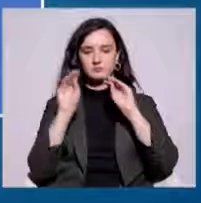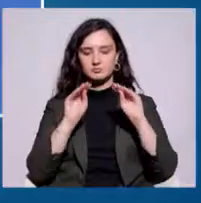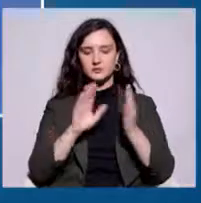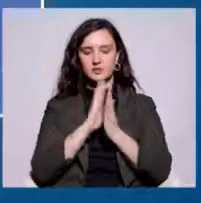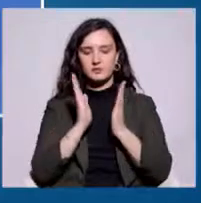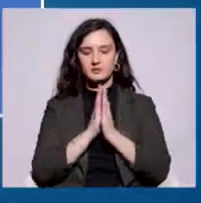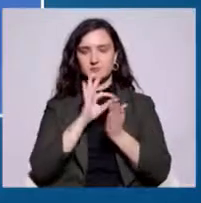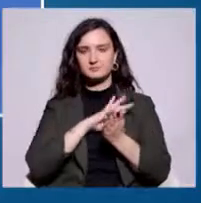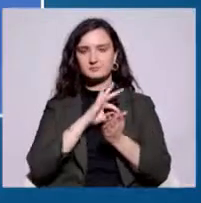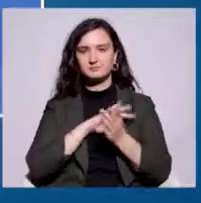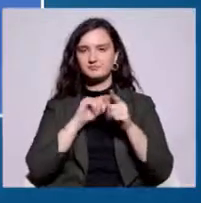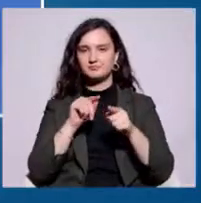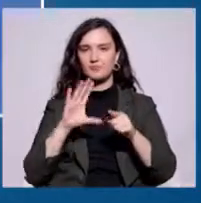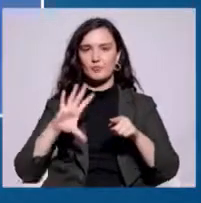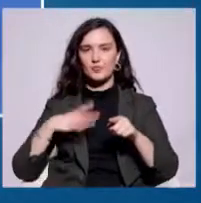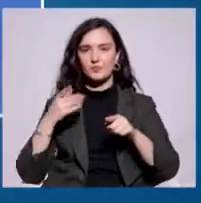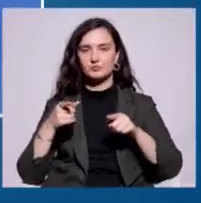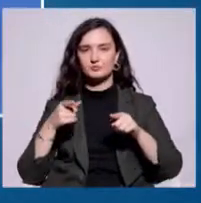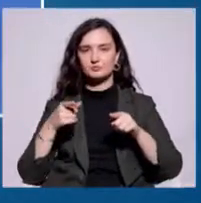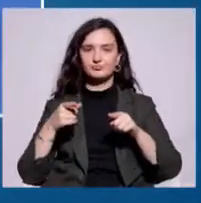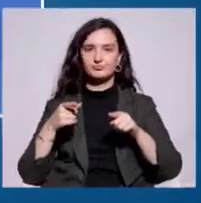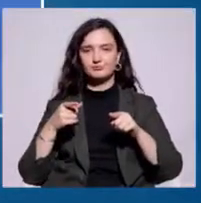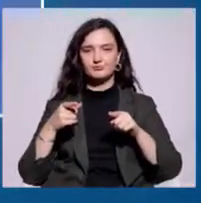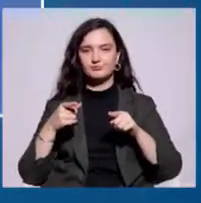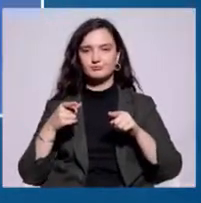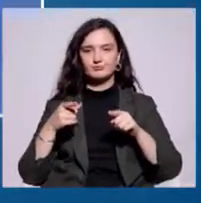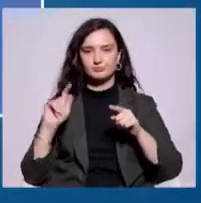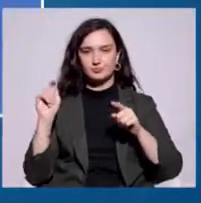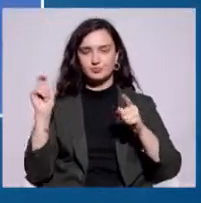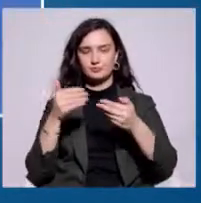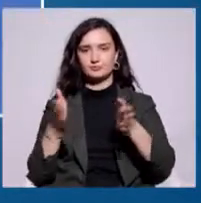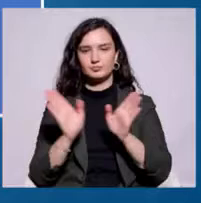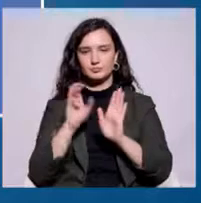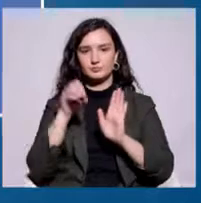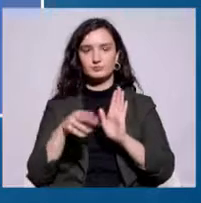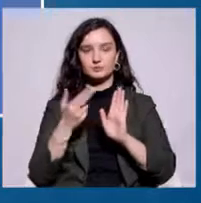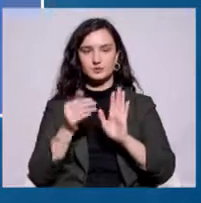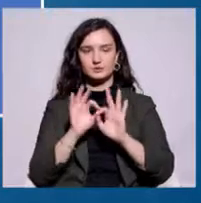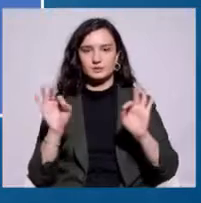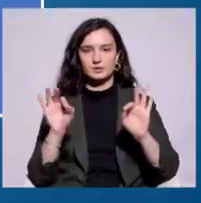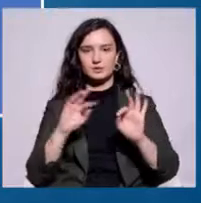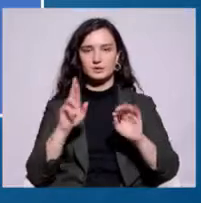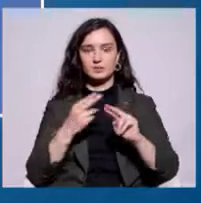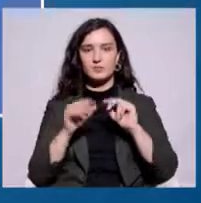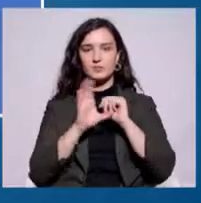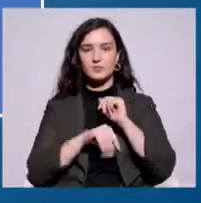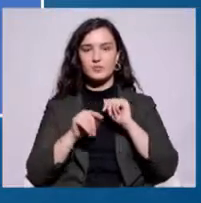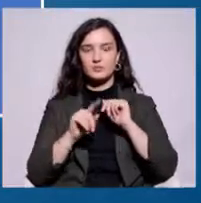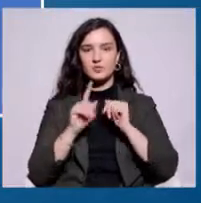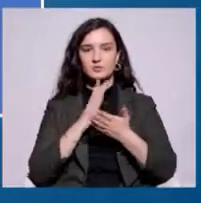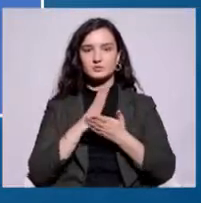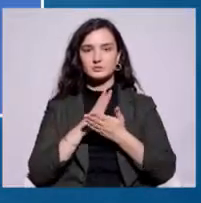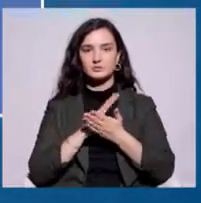old and used papers in the waste bin. Great. And the last one,